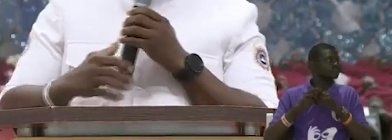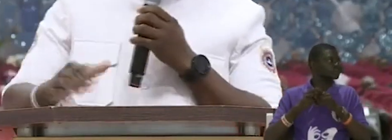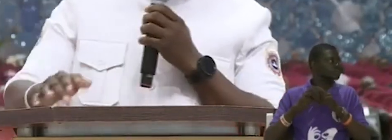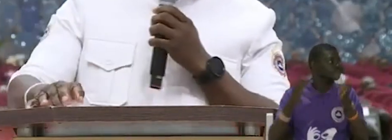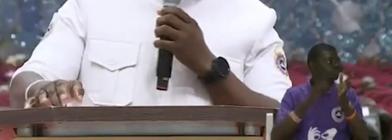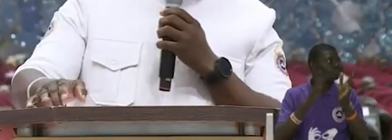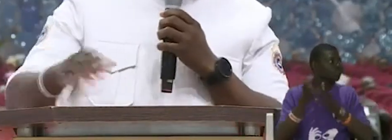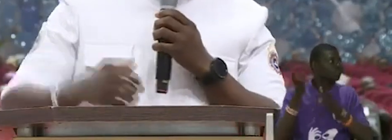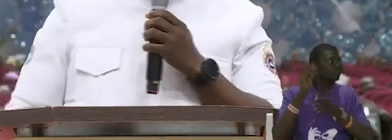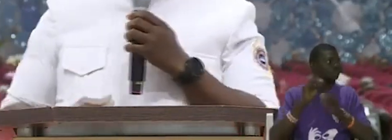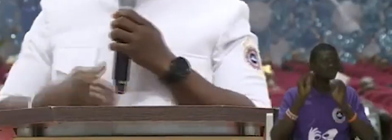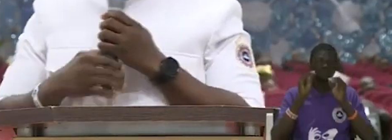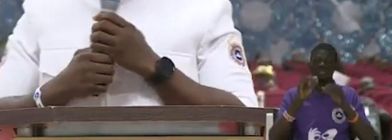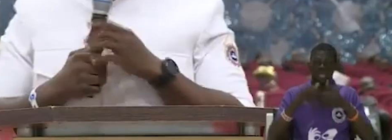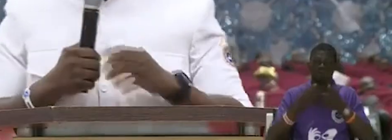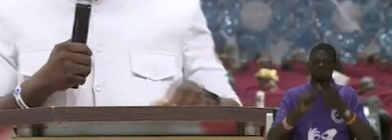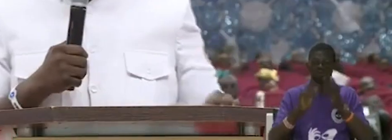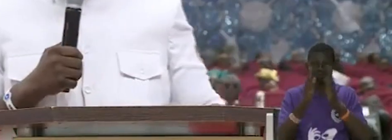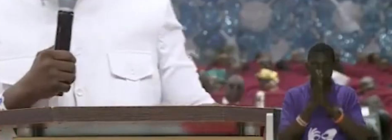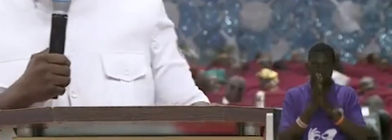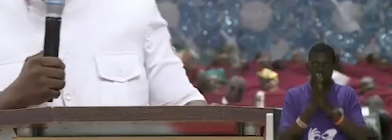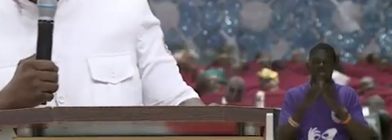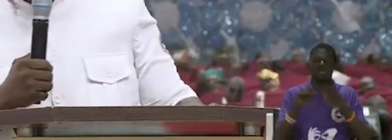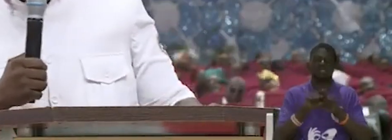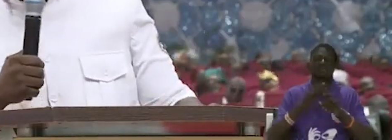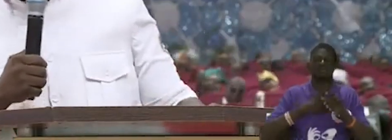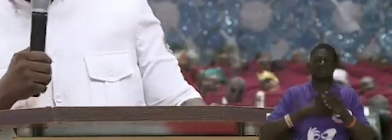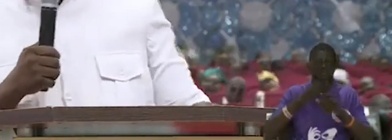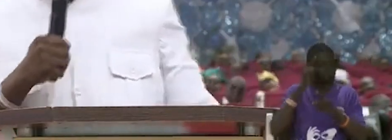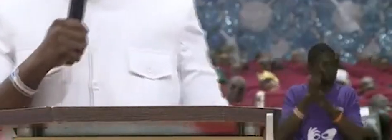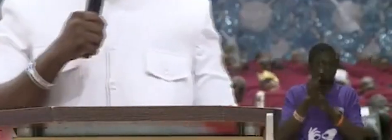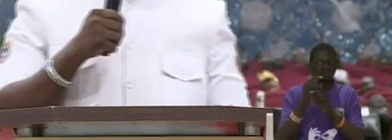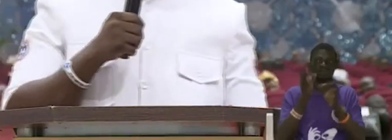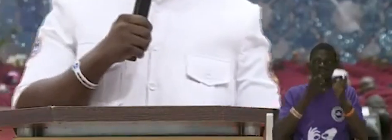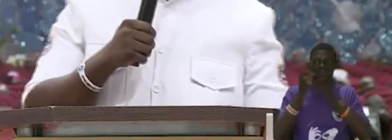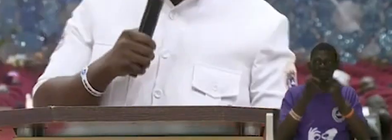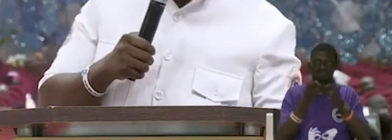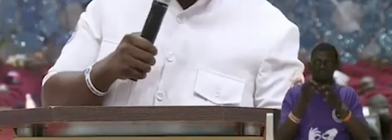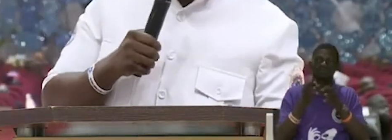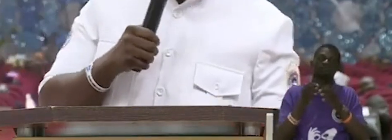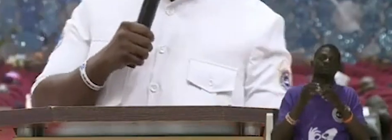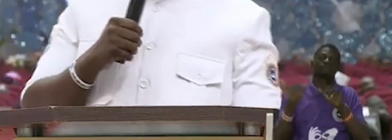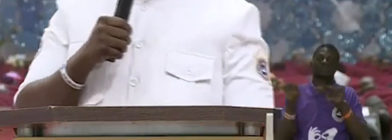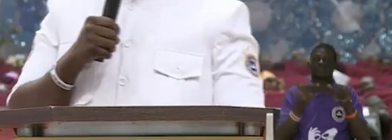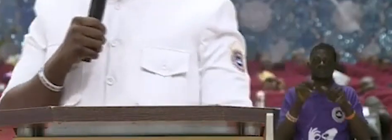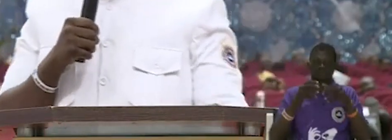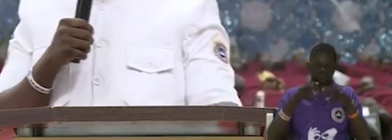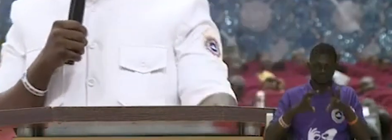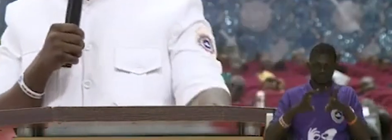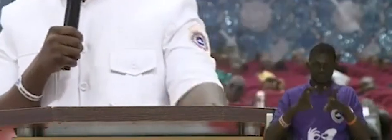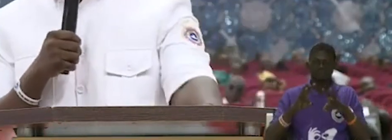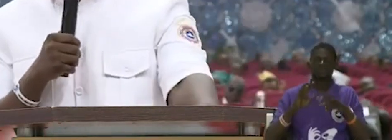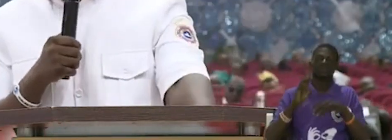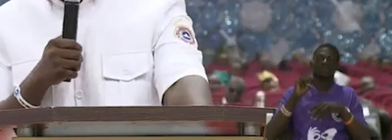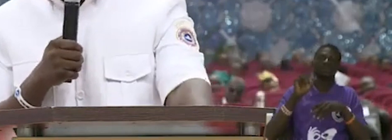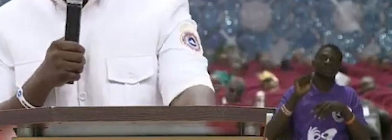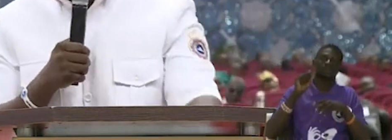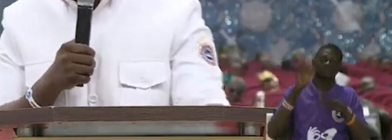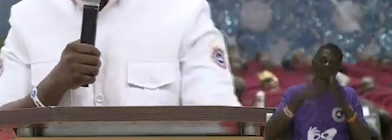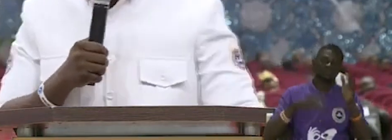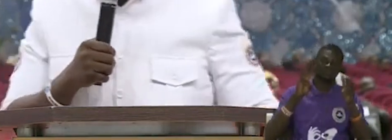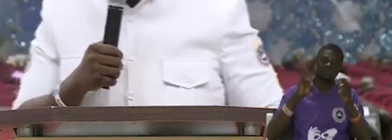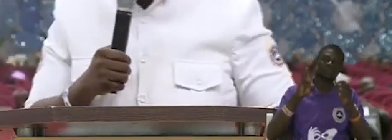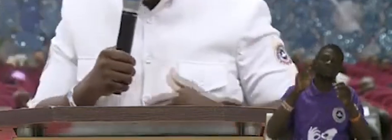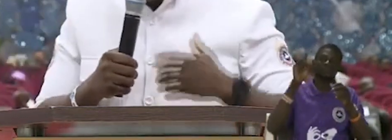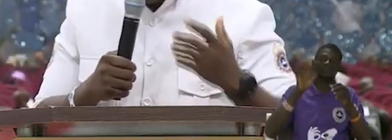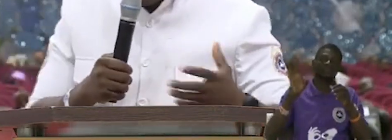Jesus was teaching us how to pray, just as one of my brothers mentioned. He said in this manner in Matthew chapter 6, verse 9 to 10. Matthew chapter 6, verse 9 to